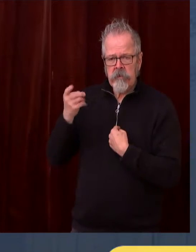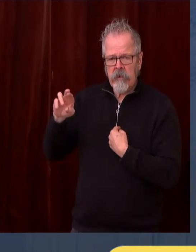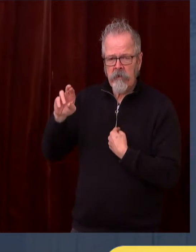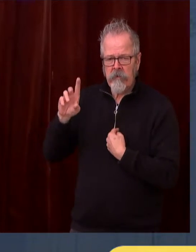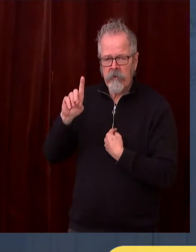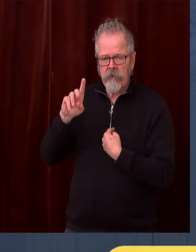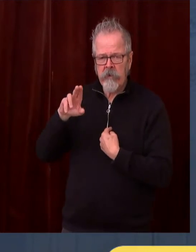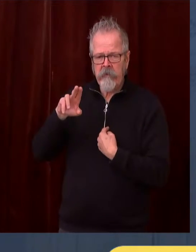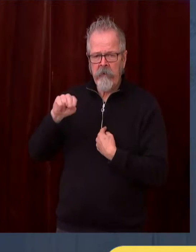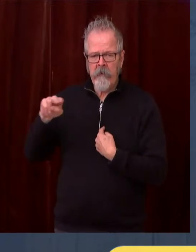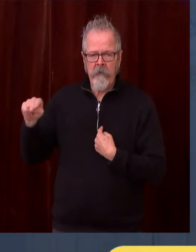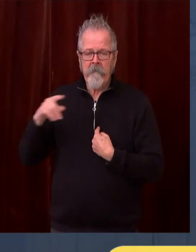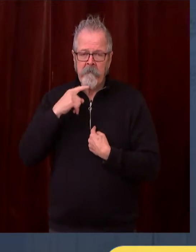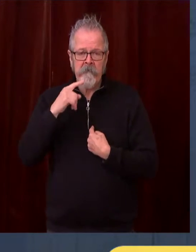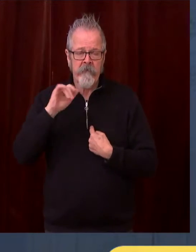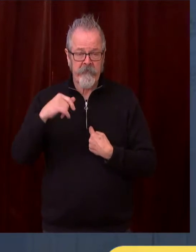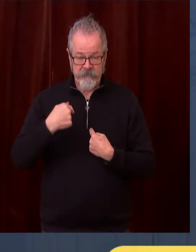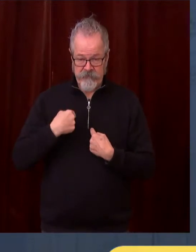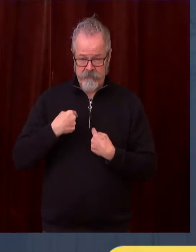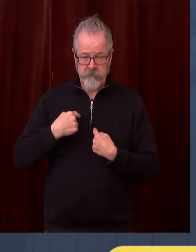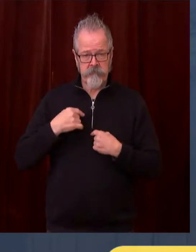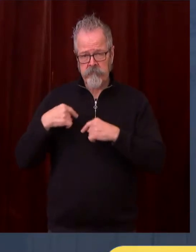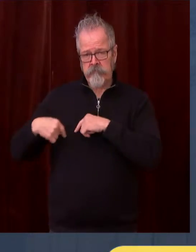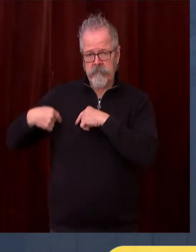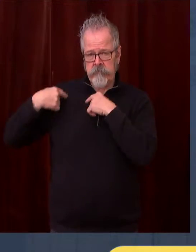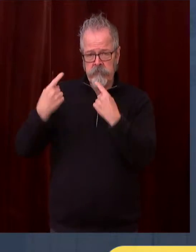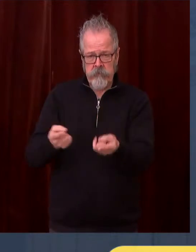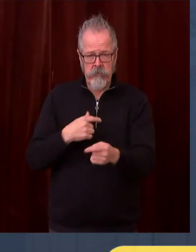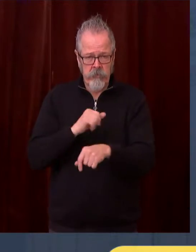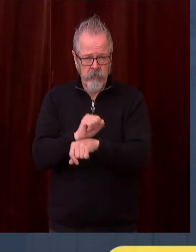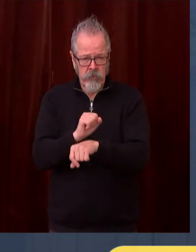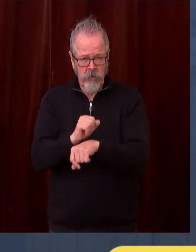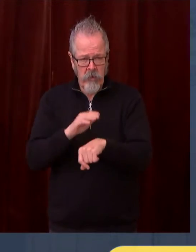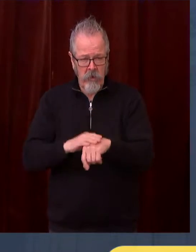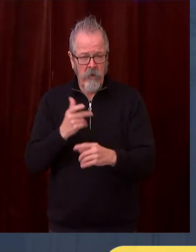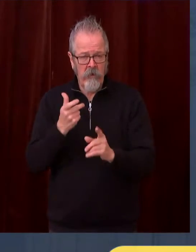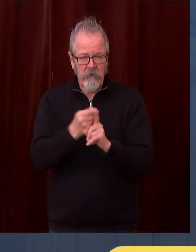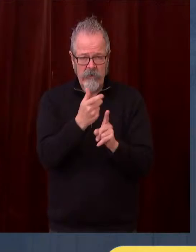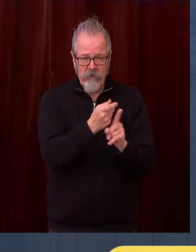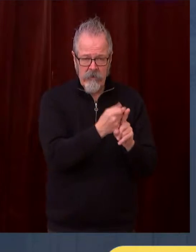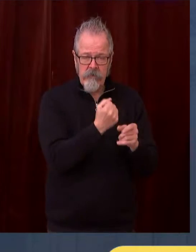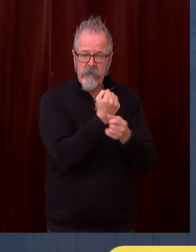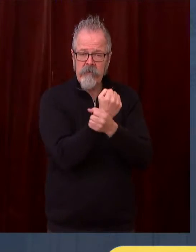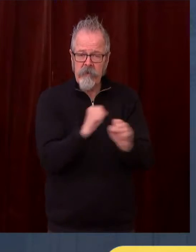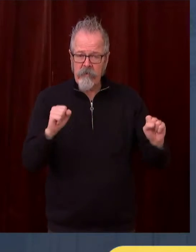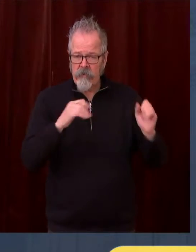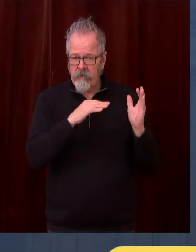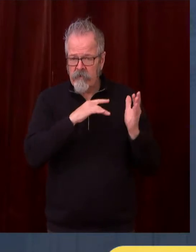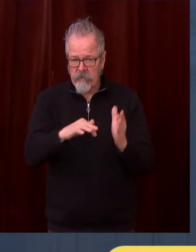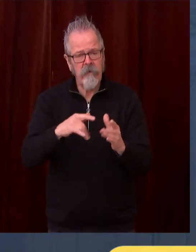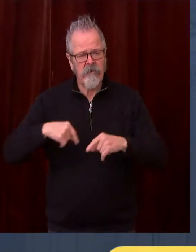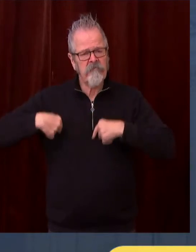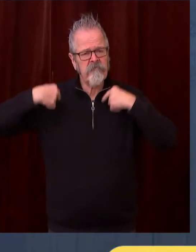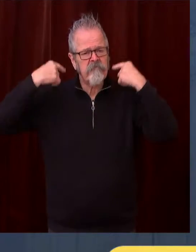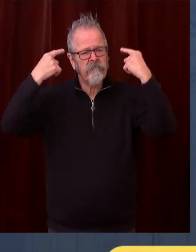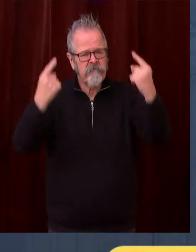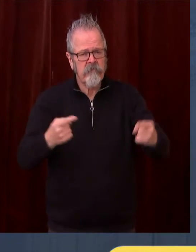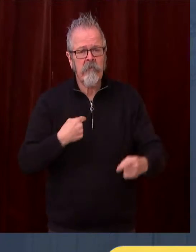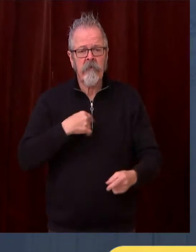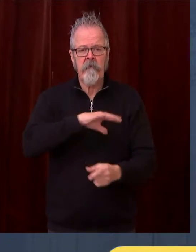background working on vaccine safety studies with Lisa Jackson over at Kaiser Permanente.